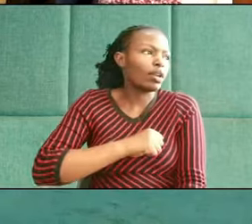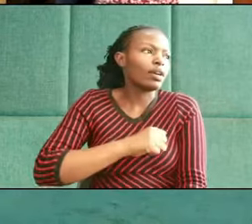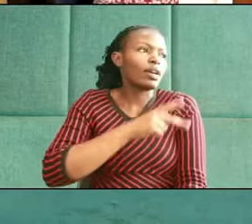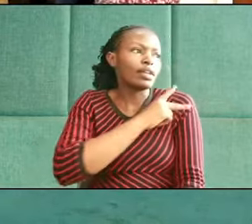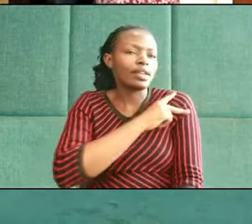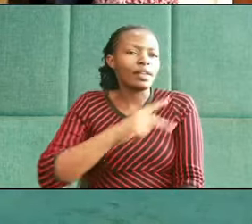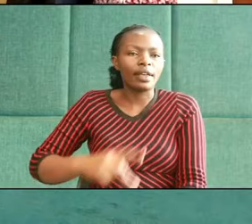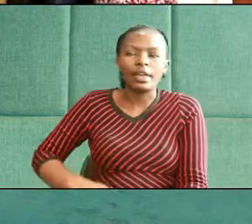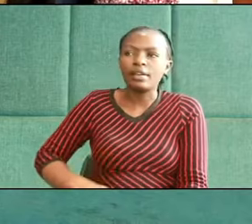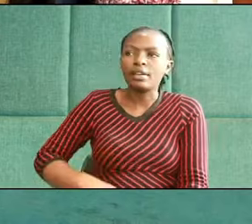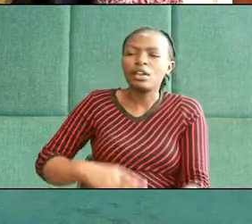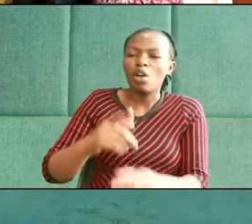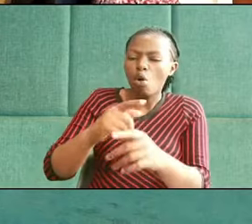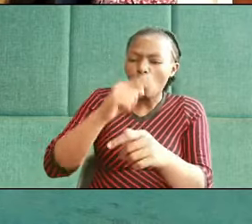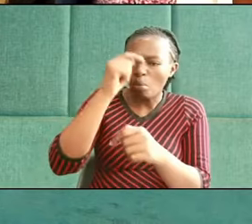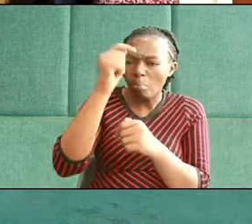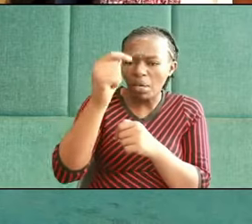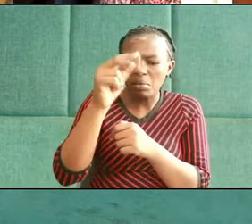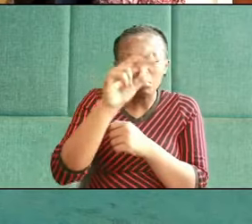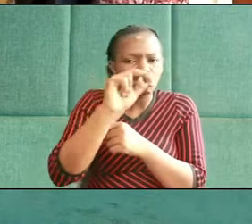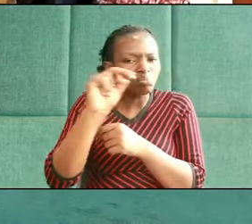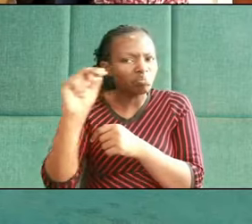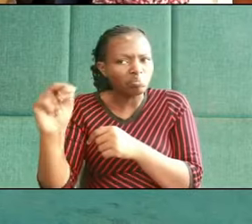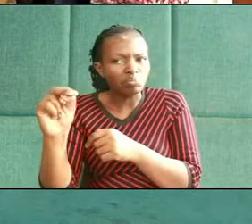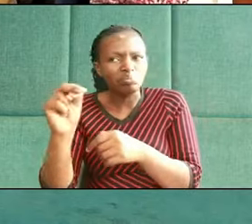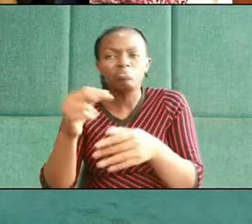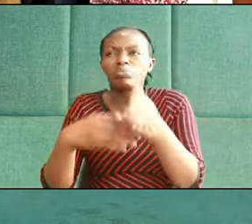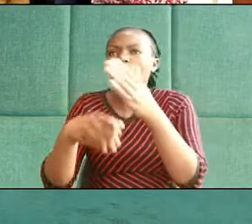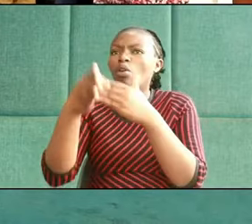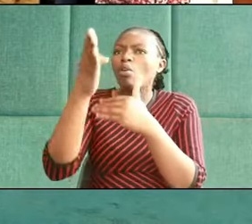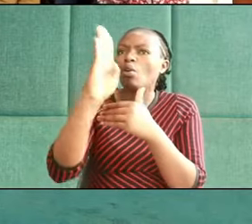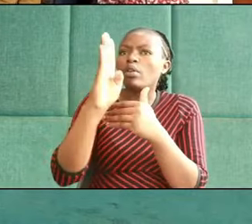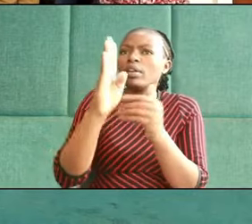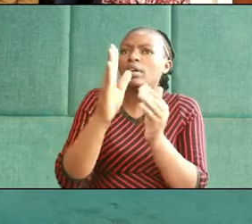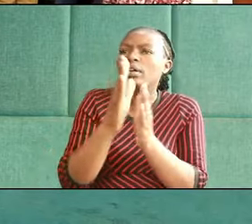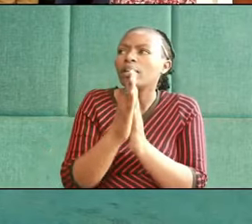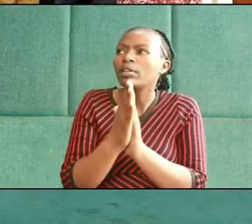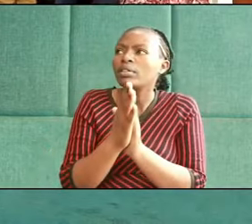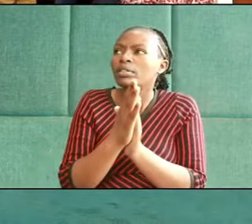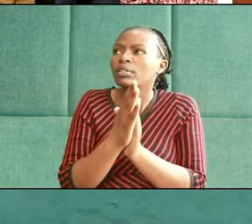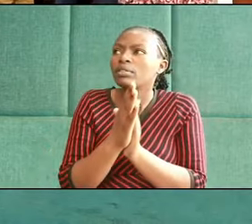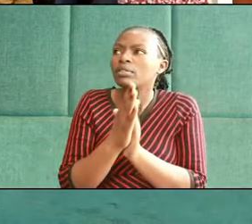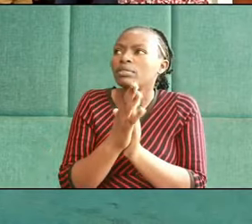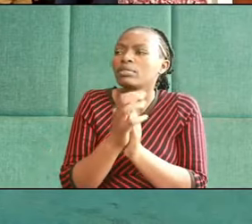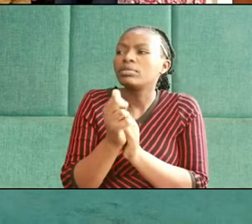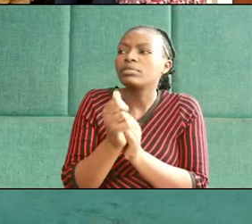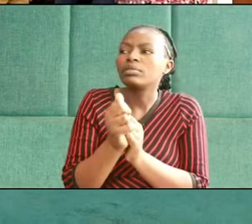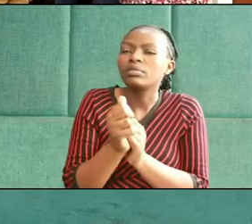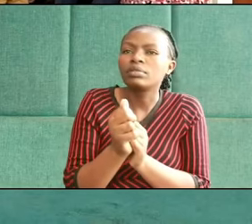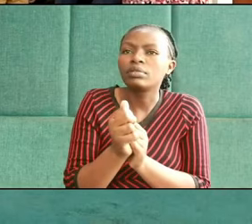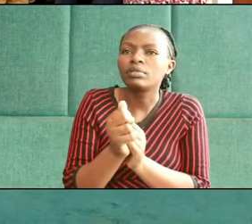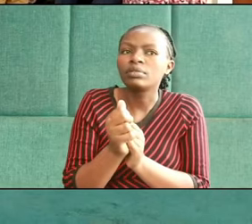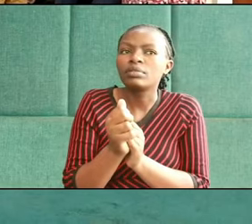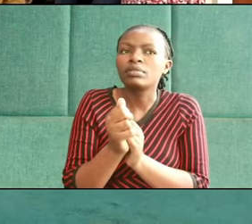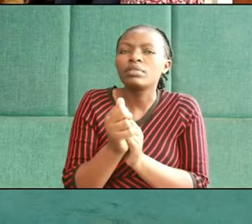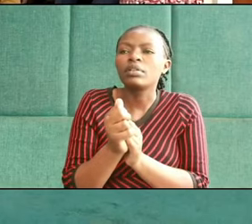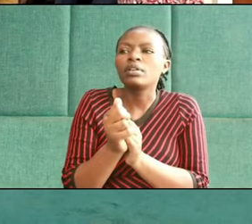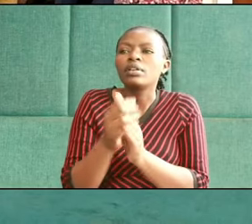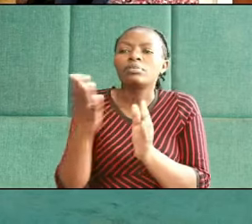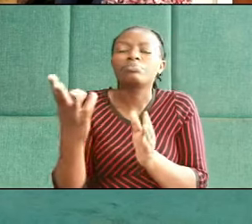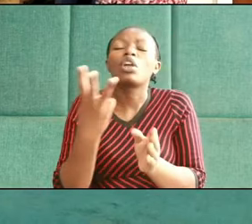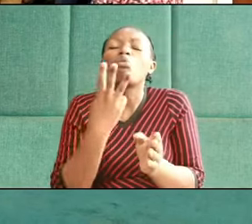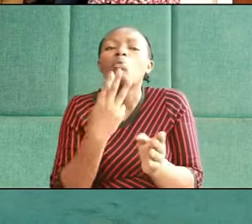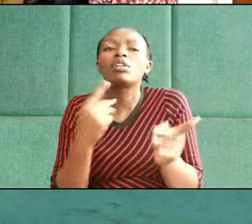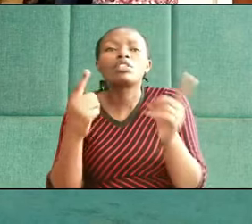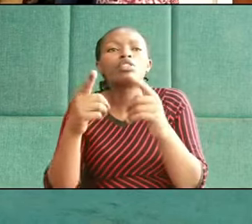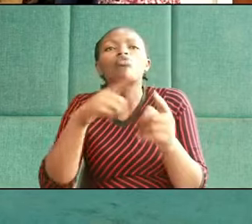Saul disobeyed God. He did not obey God fully. Because he wanted to kill David.